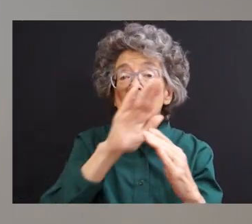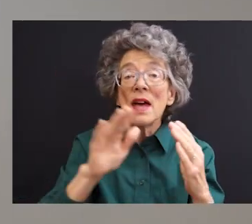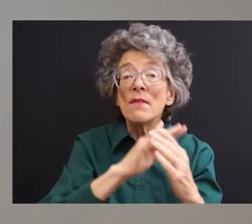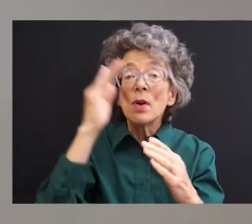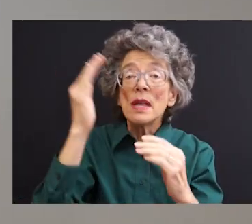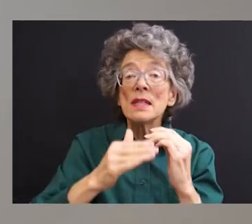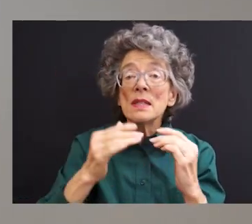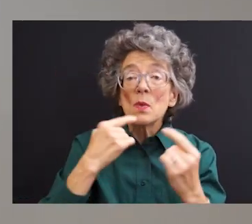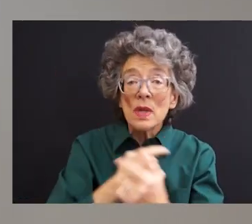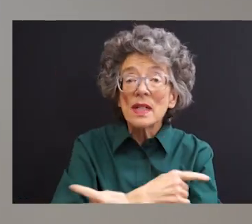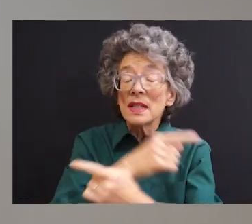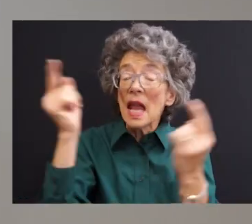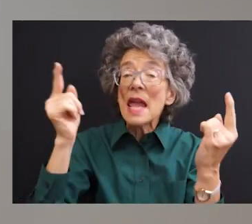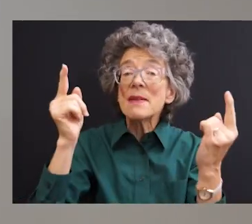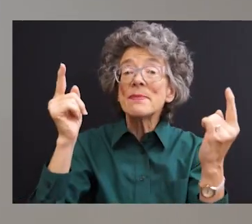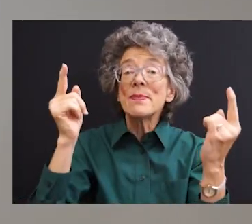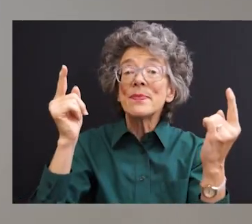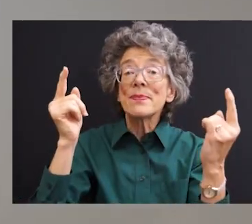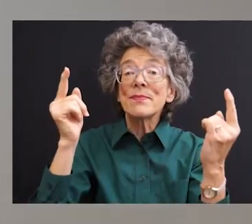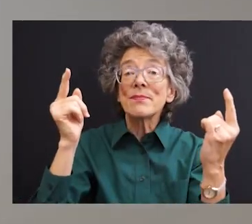we acclaim.